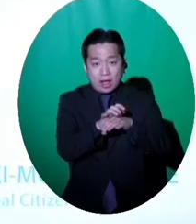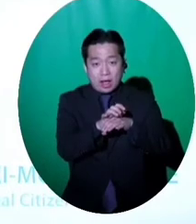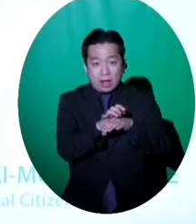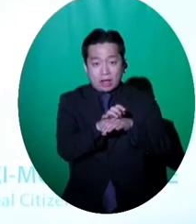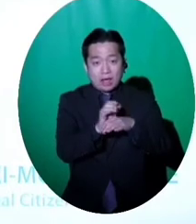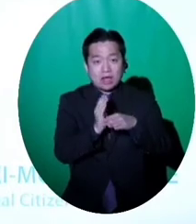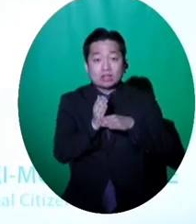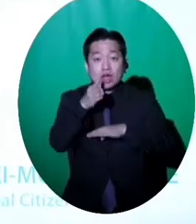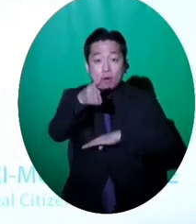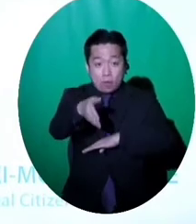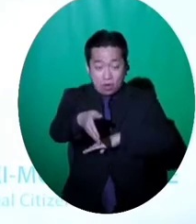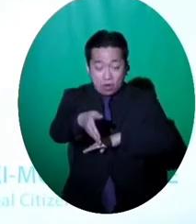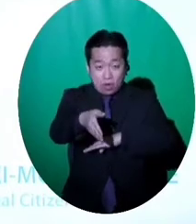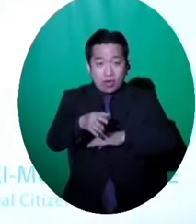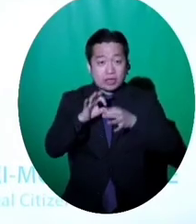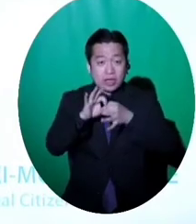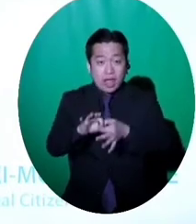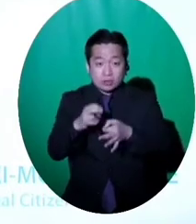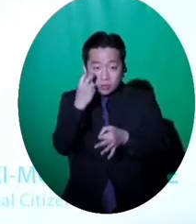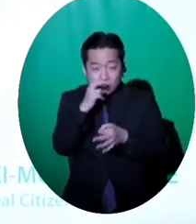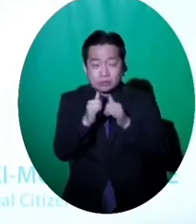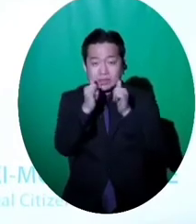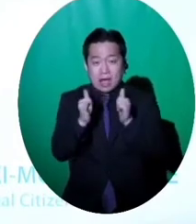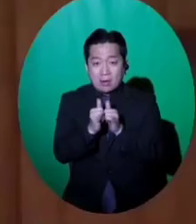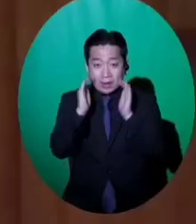Caring Society.